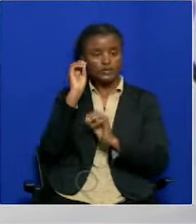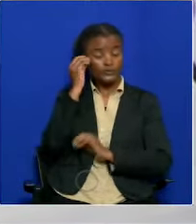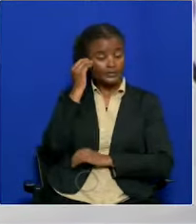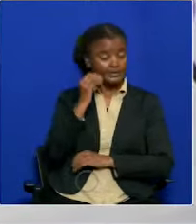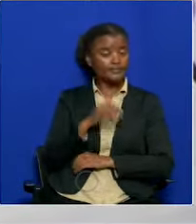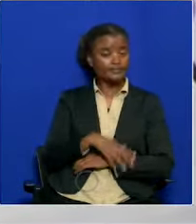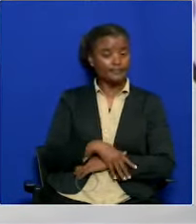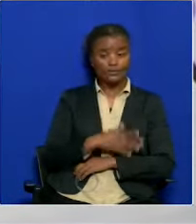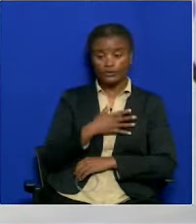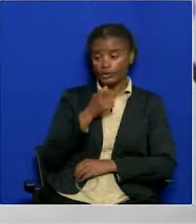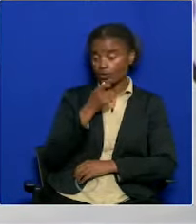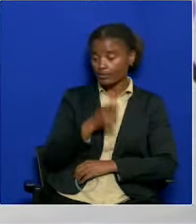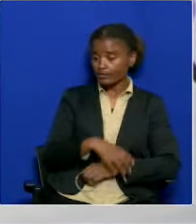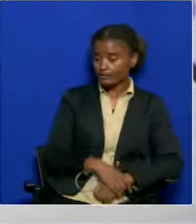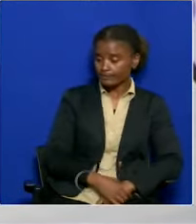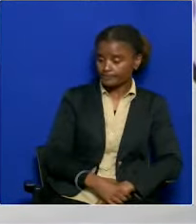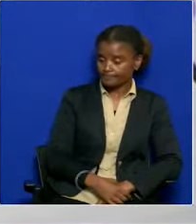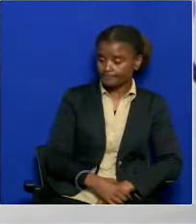No.